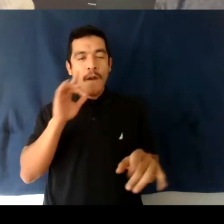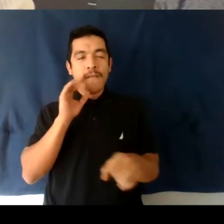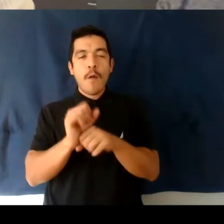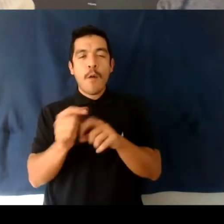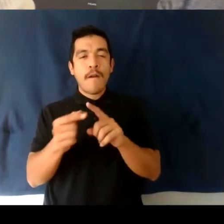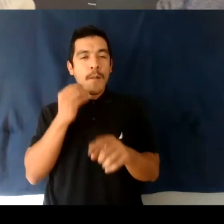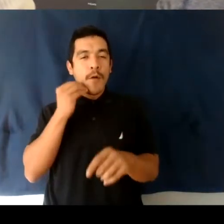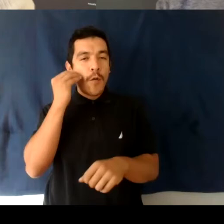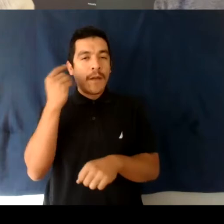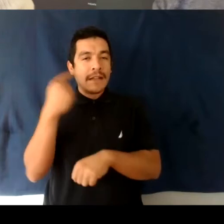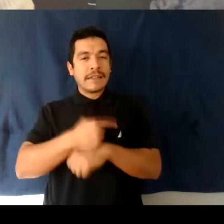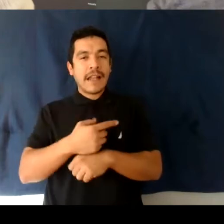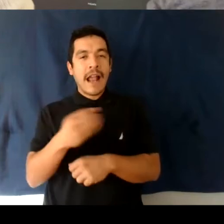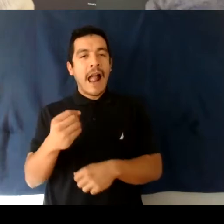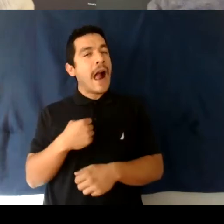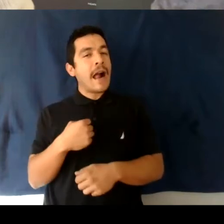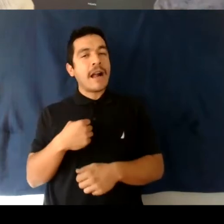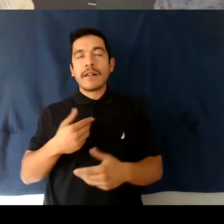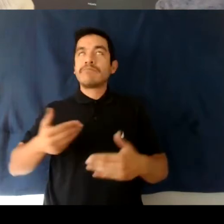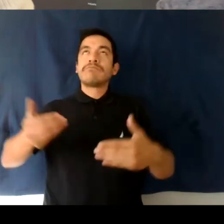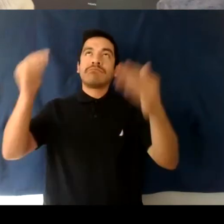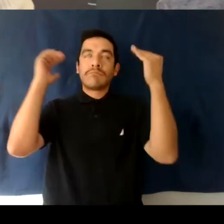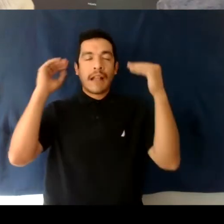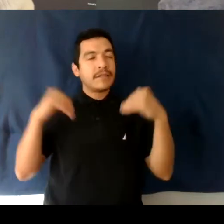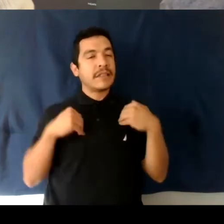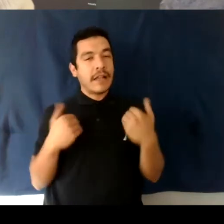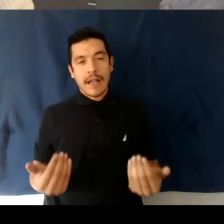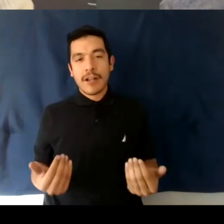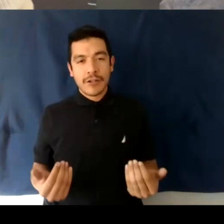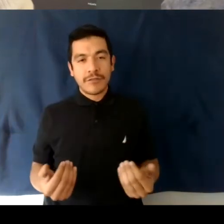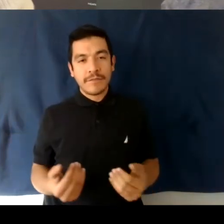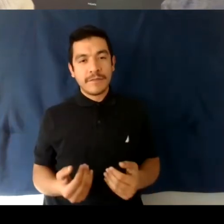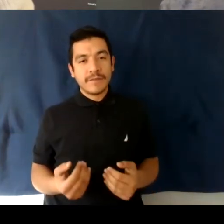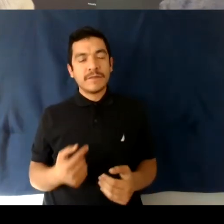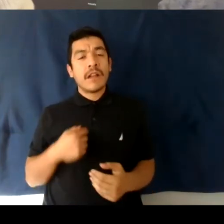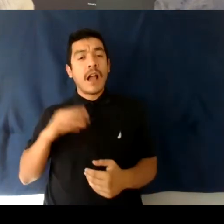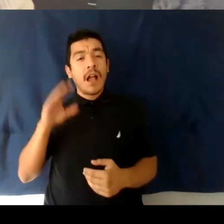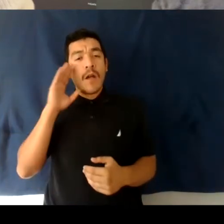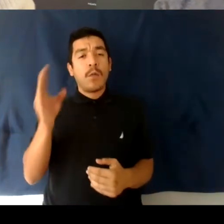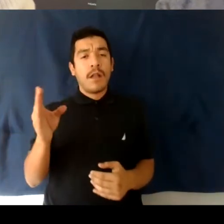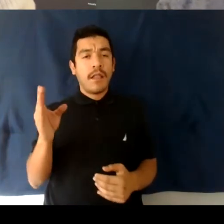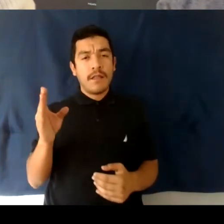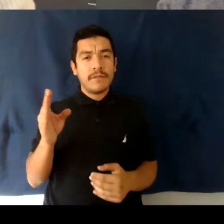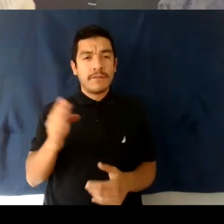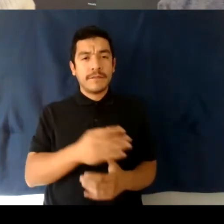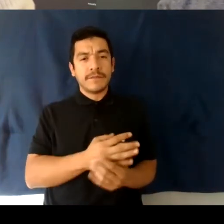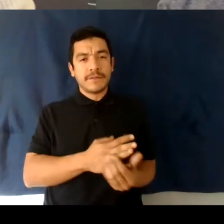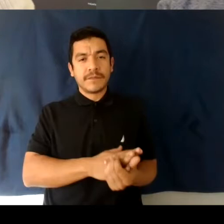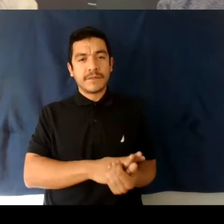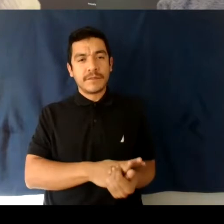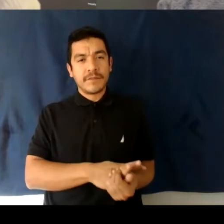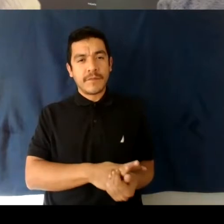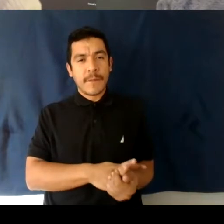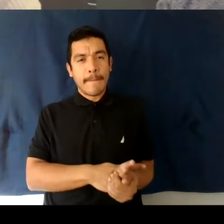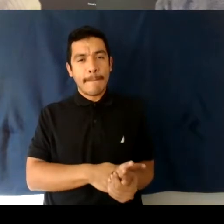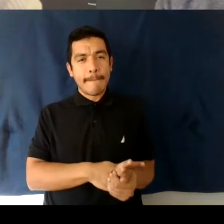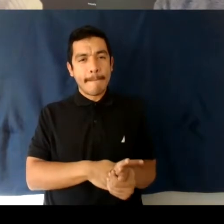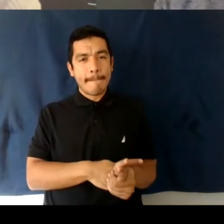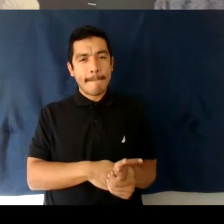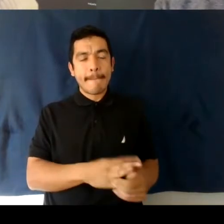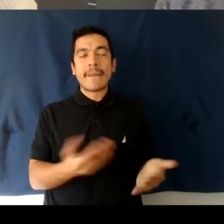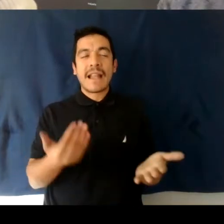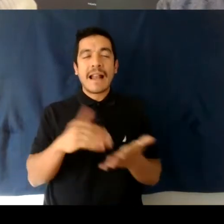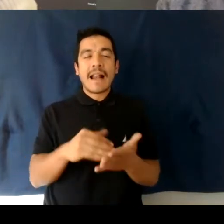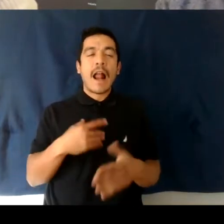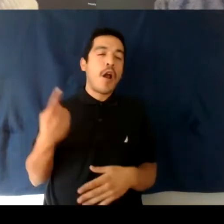day and I'm just like so exhausted, I will and again I go back to my little spreadsheet or